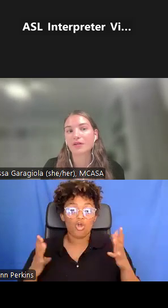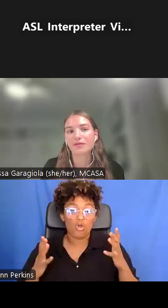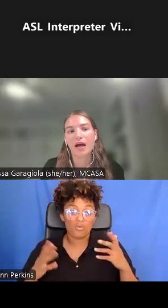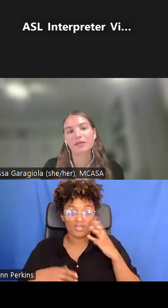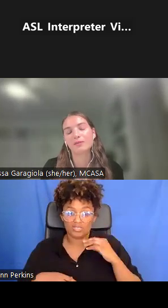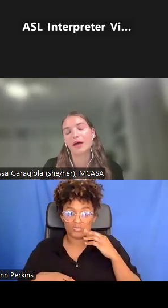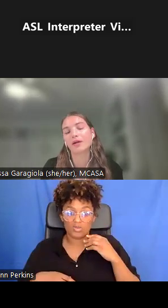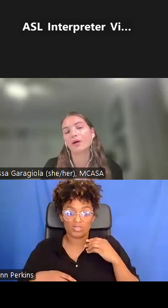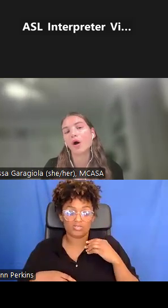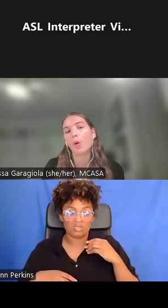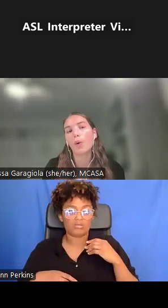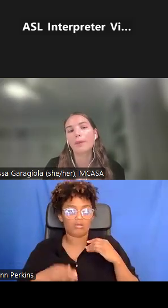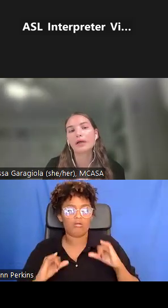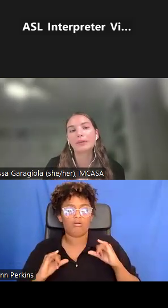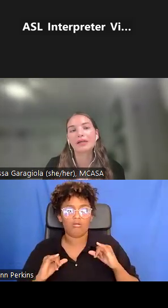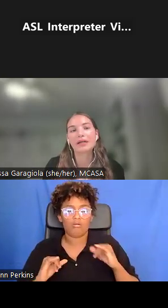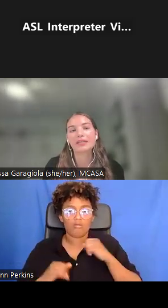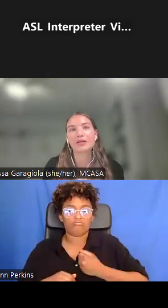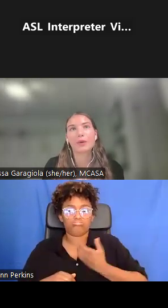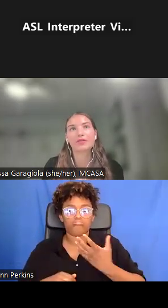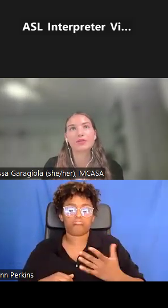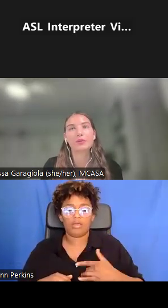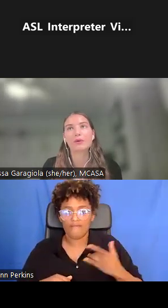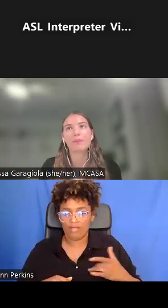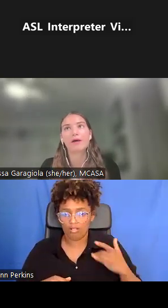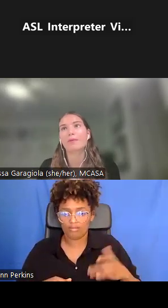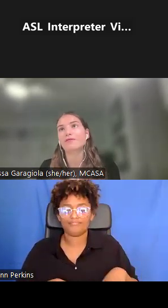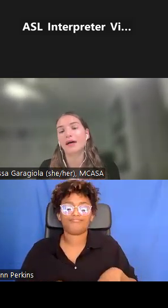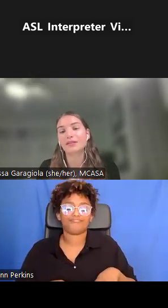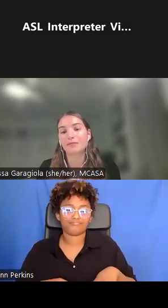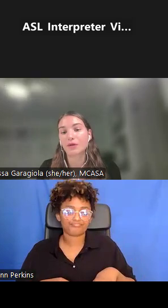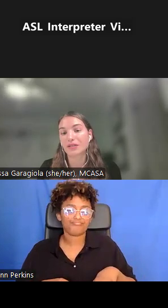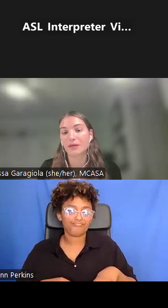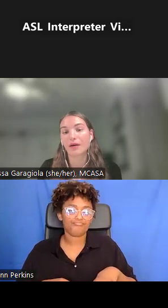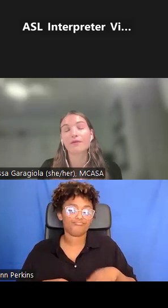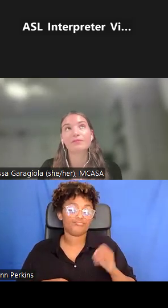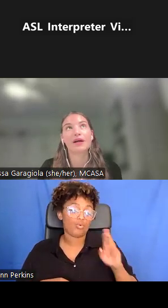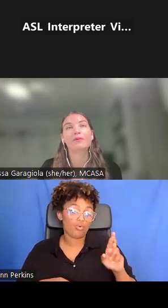would be your reason for having this plan. Or maybe it's that you want to prevent